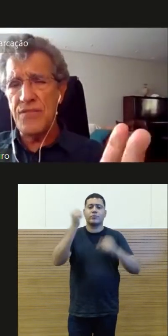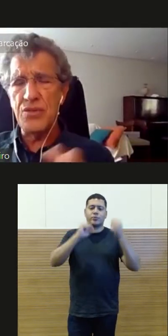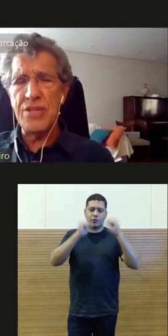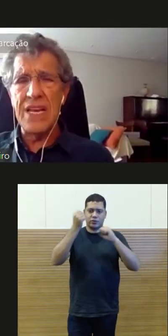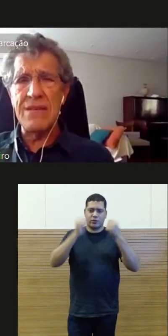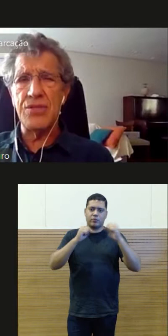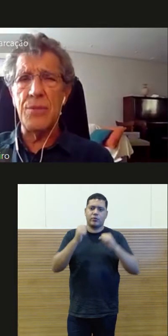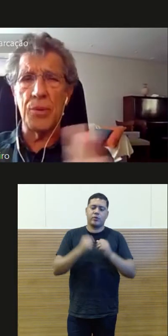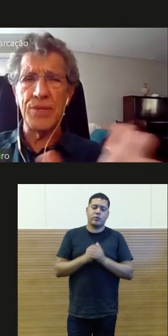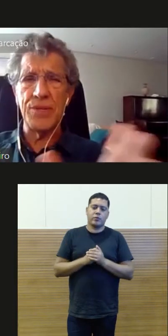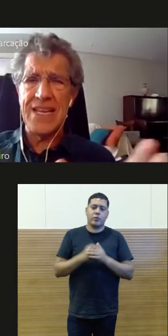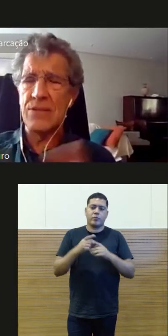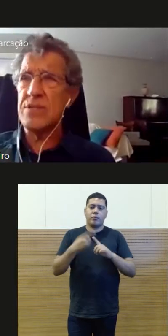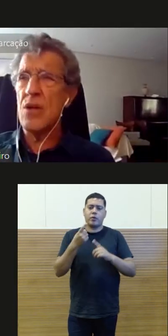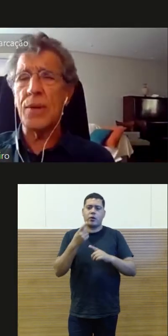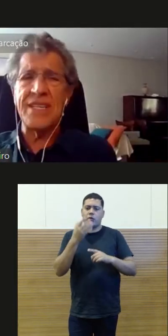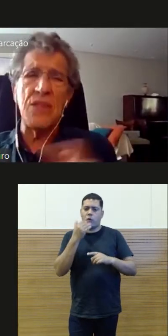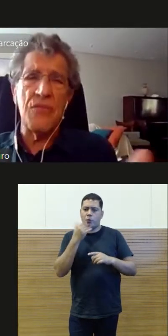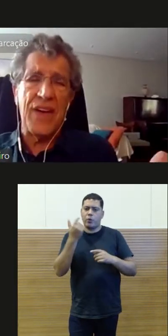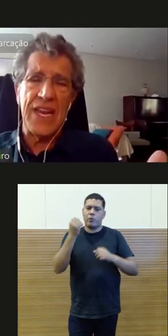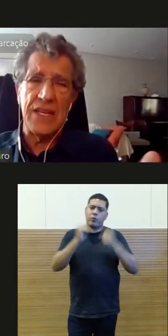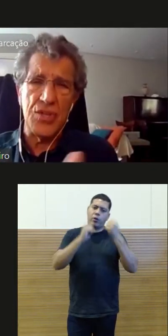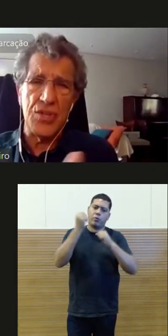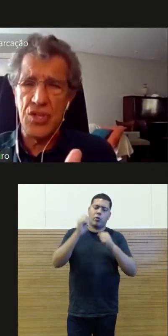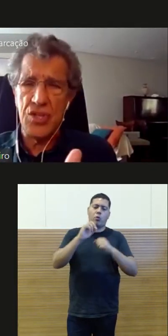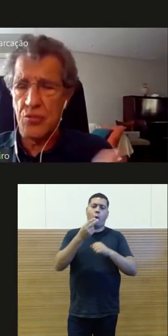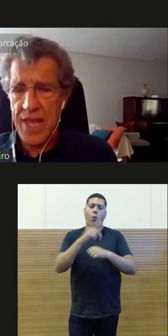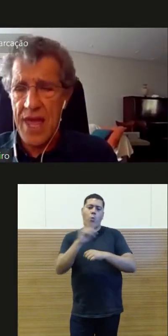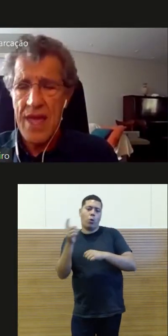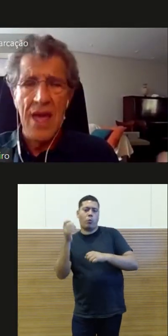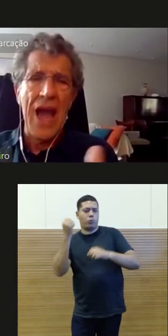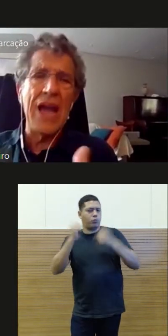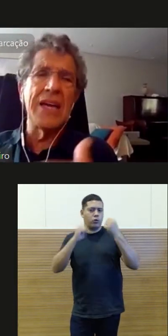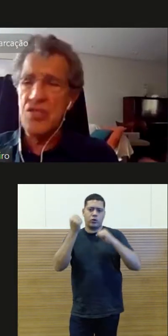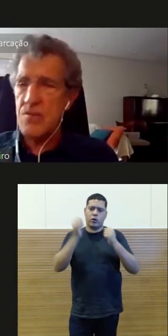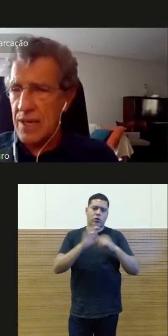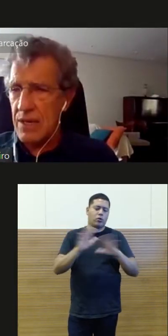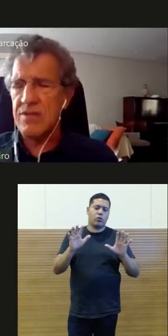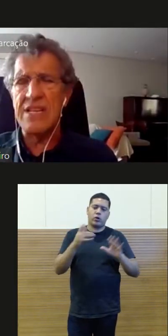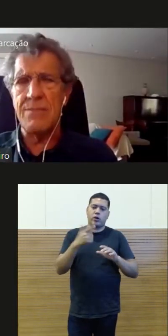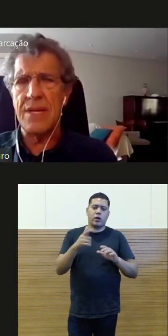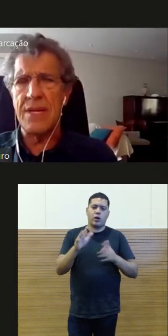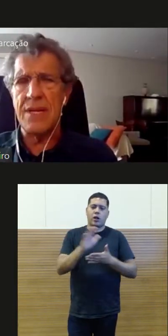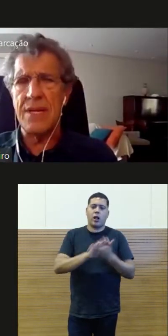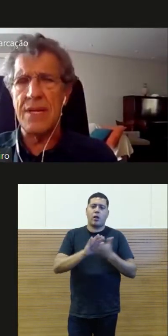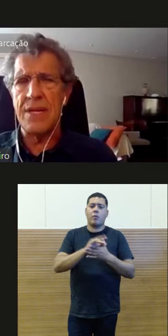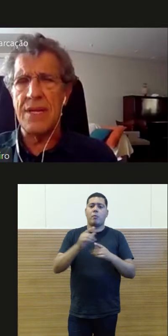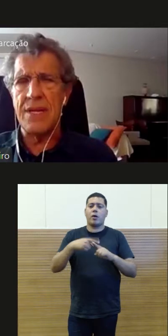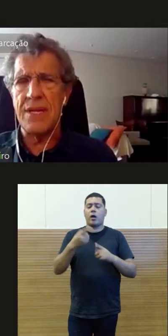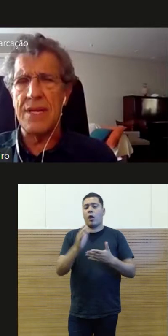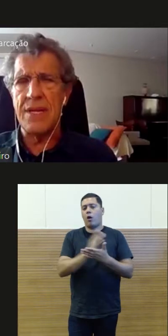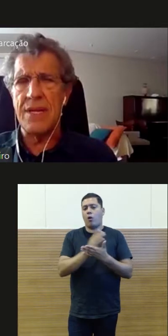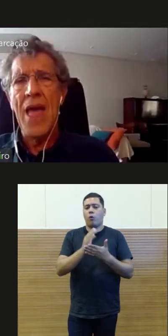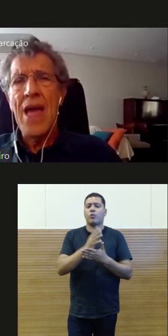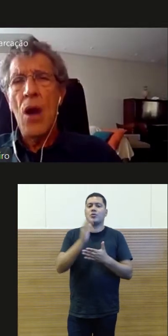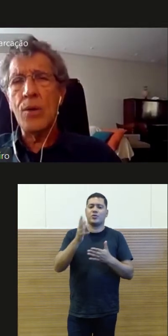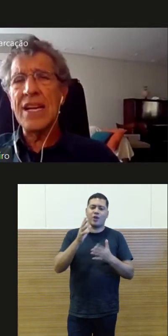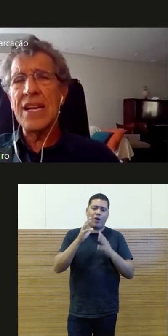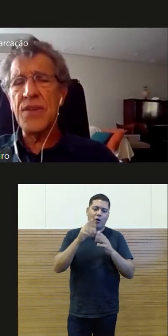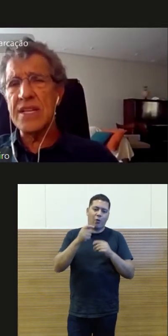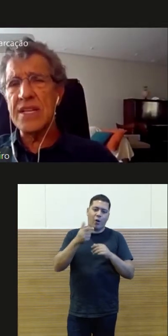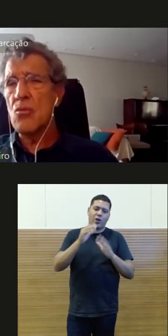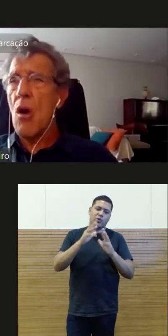they go through processing. But to divide them in process and unprocessed doesn't make any sense, because most of them